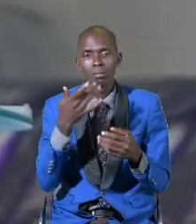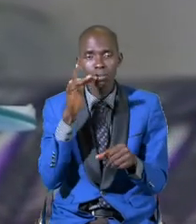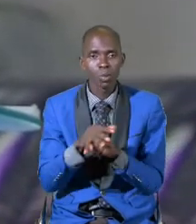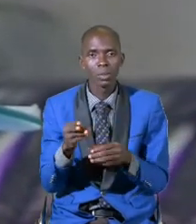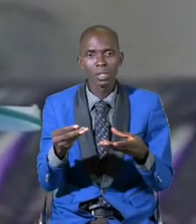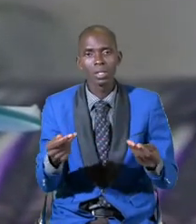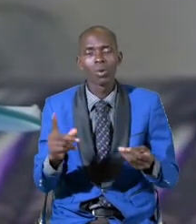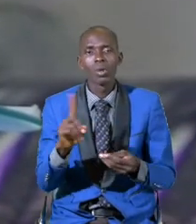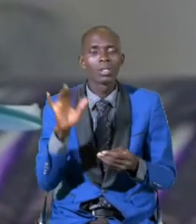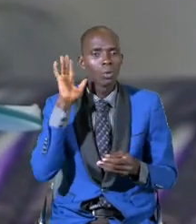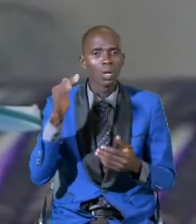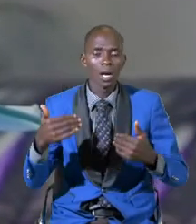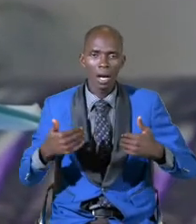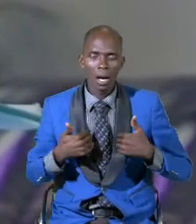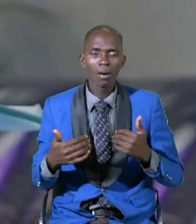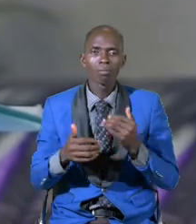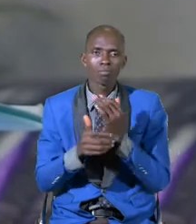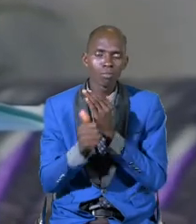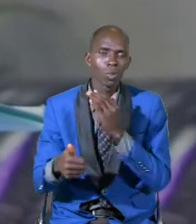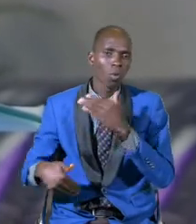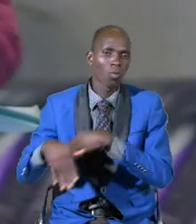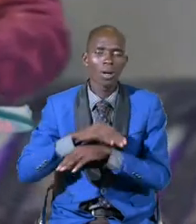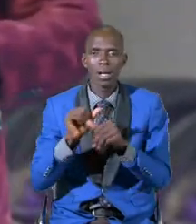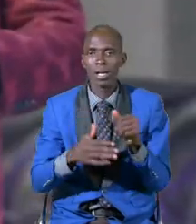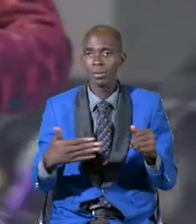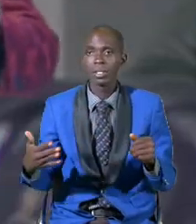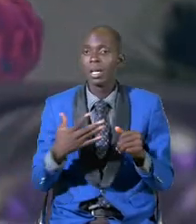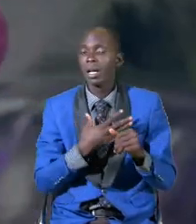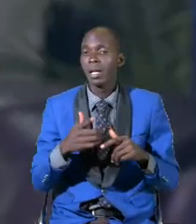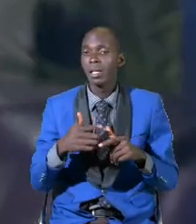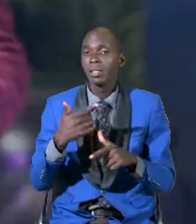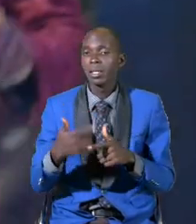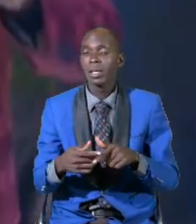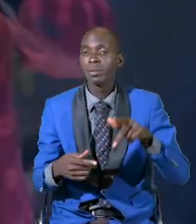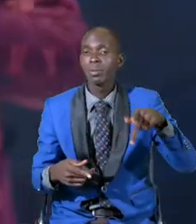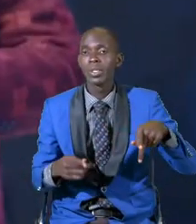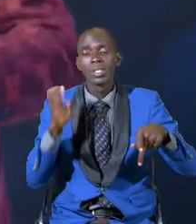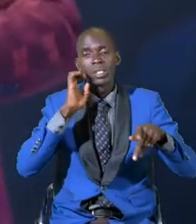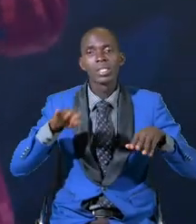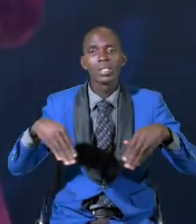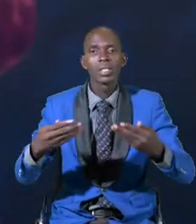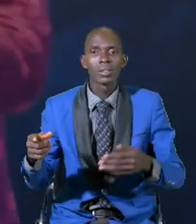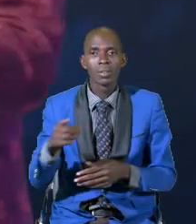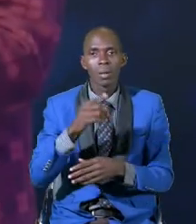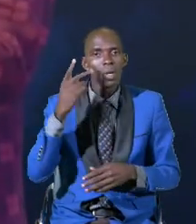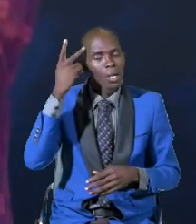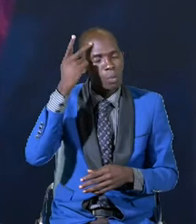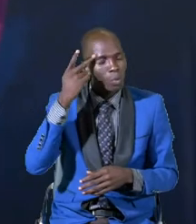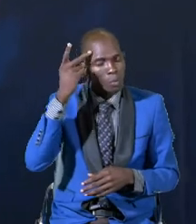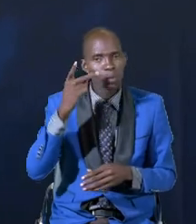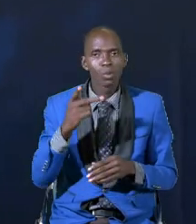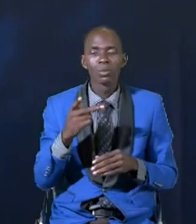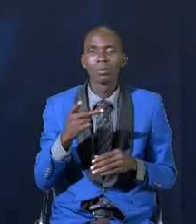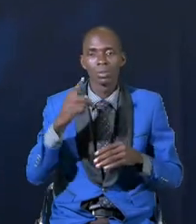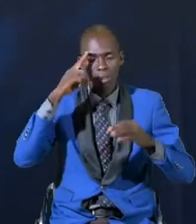every situation. And then, P, he gave a purpose-driven life.